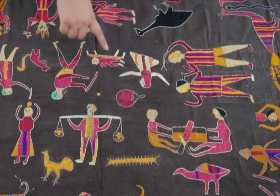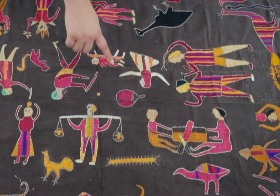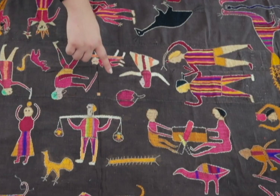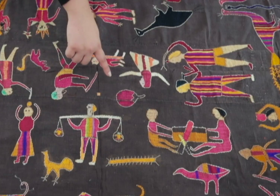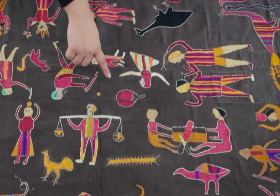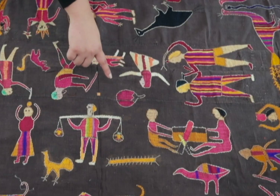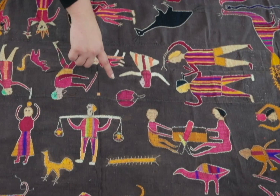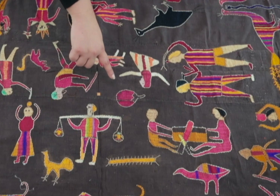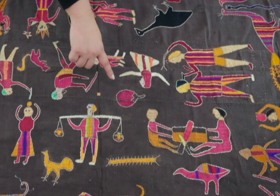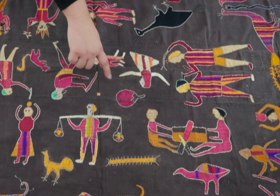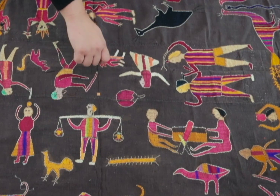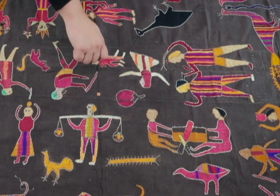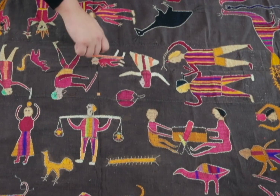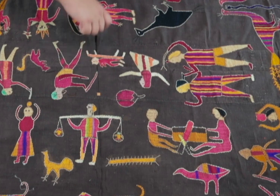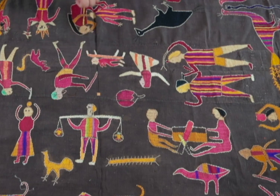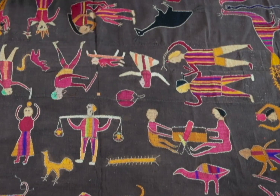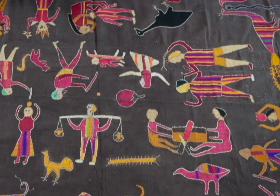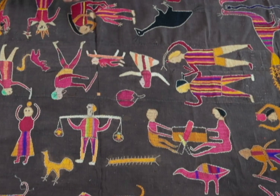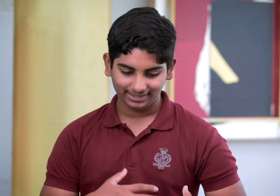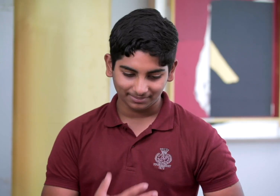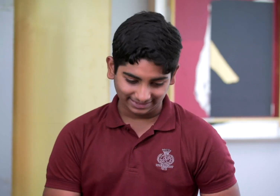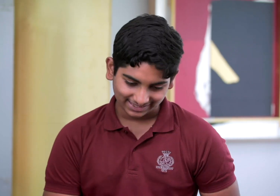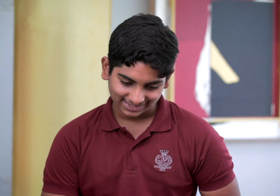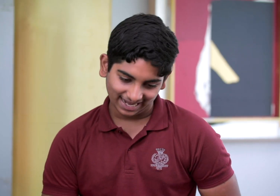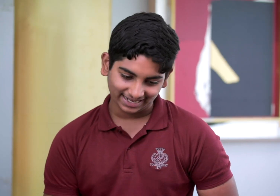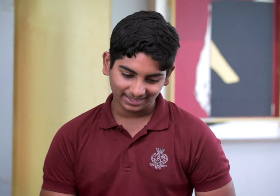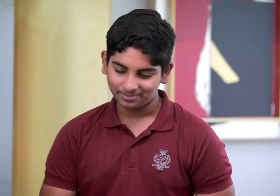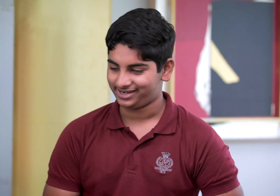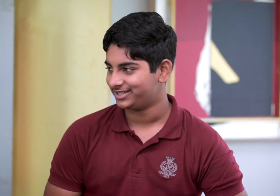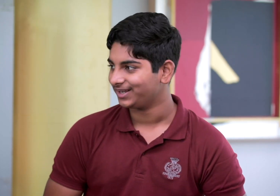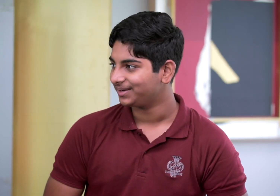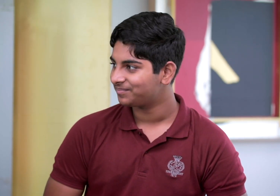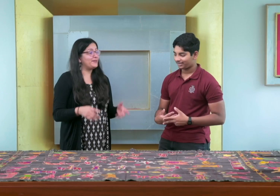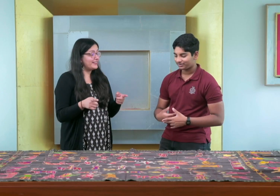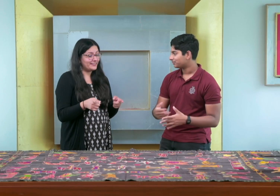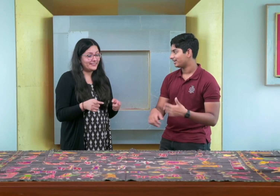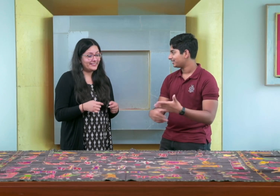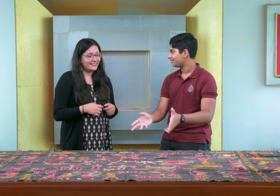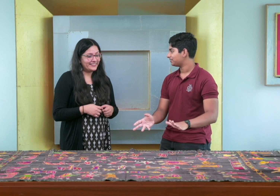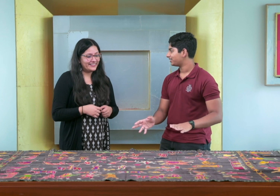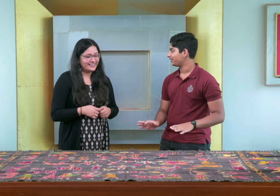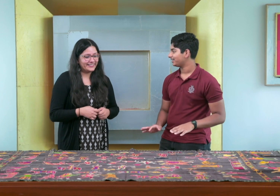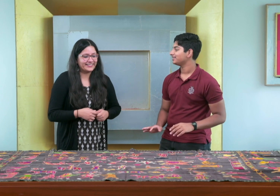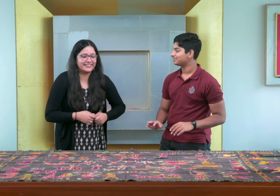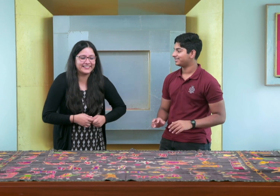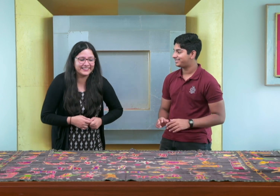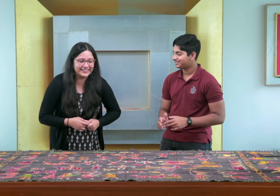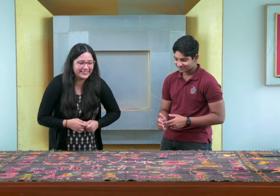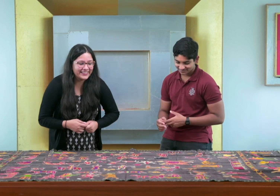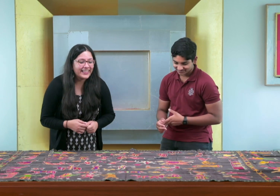What do you think this is? I can't think of anything except a table tennis racket and a brinjal. I don't know what either of them are doing